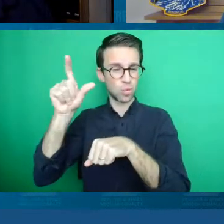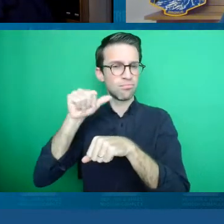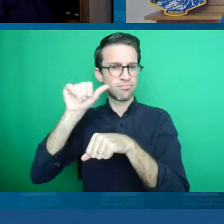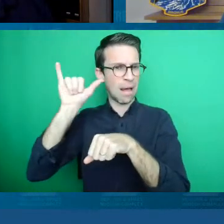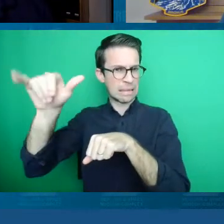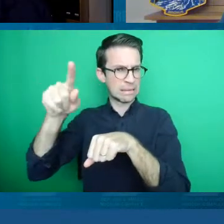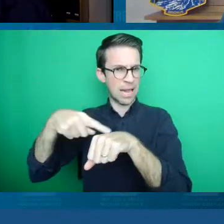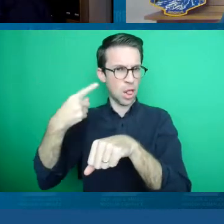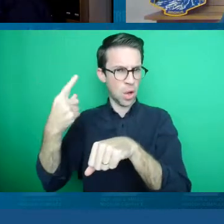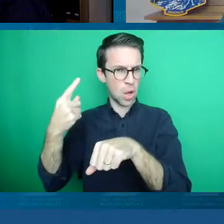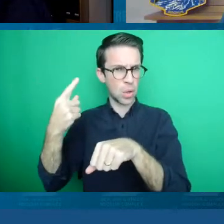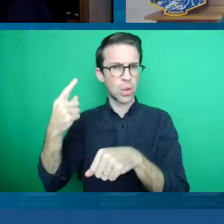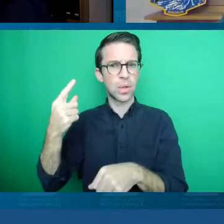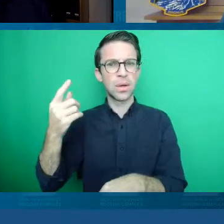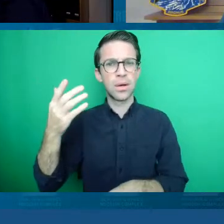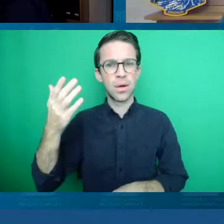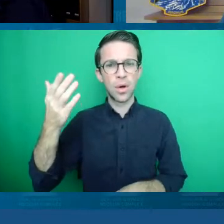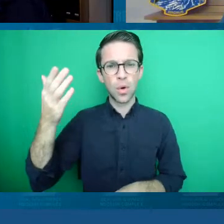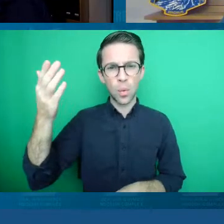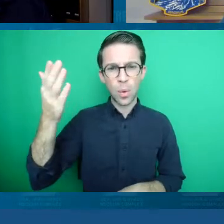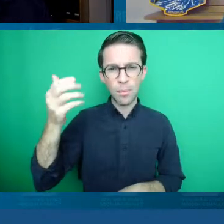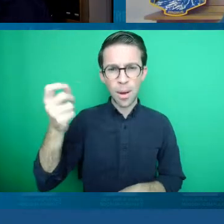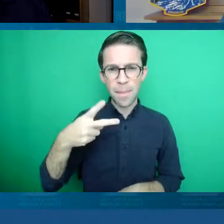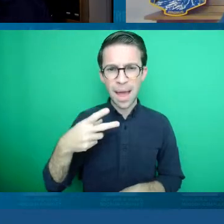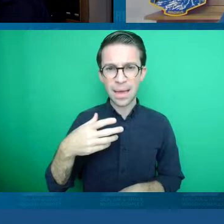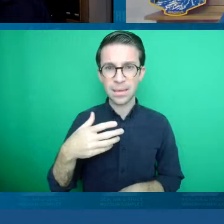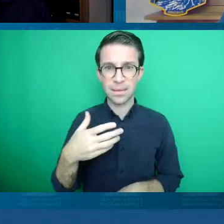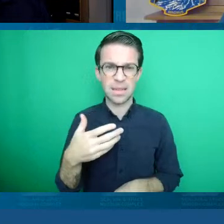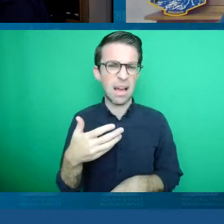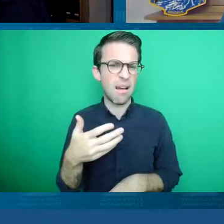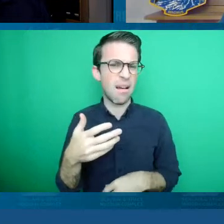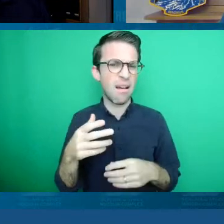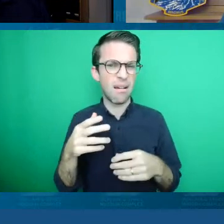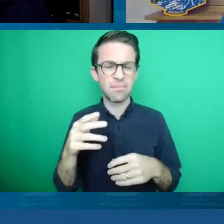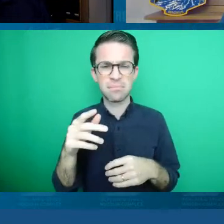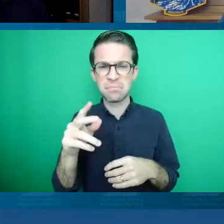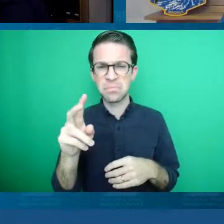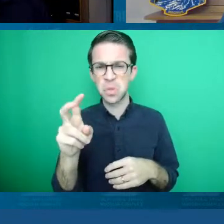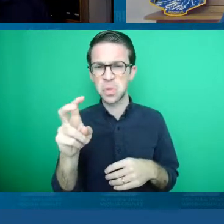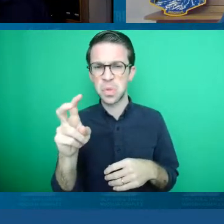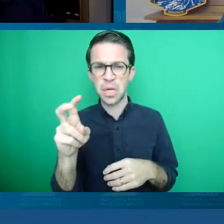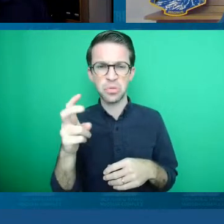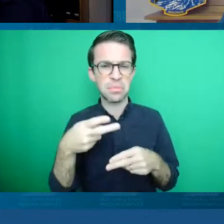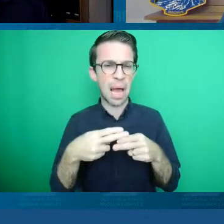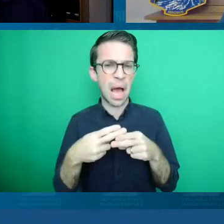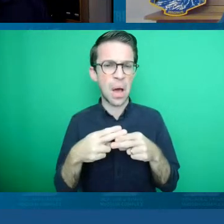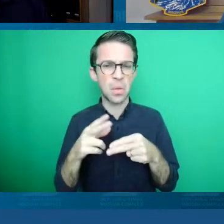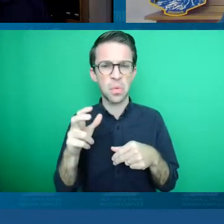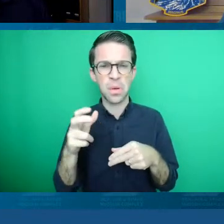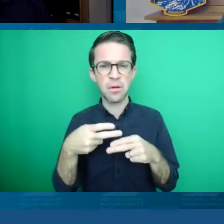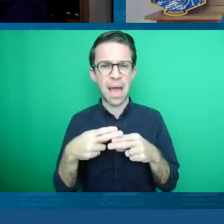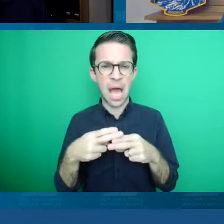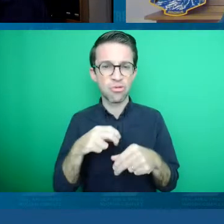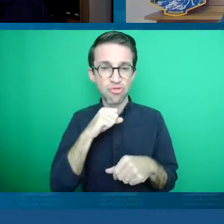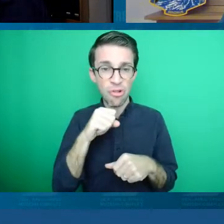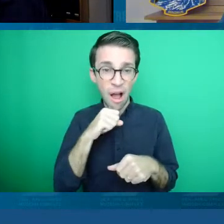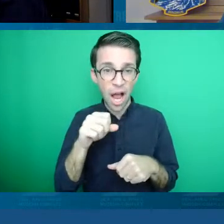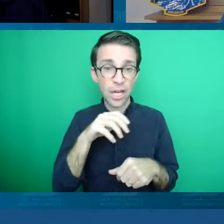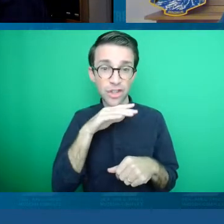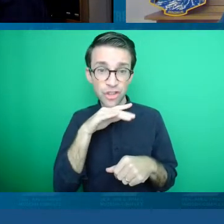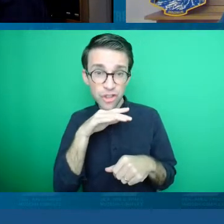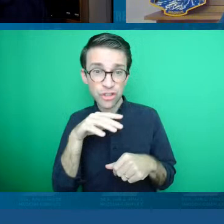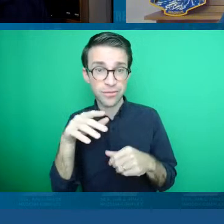and we brought back, several hundred pounds, kilograms of rock and dirt and